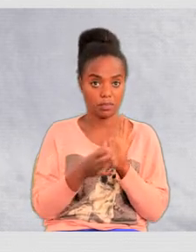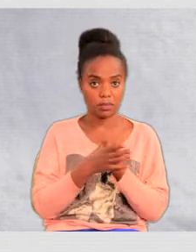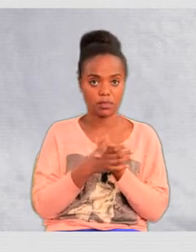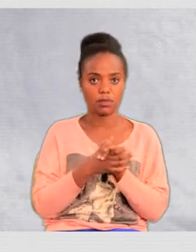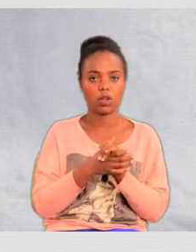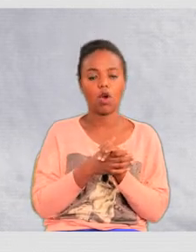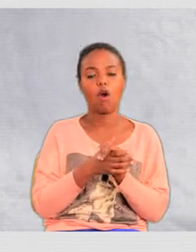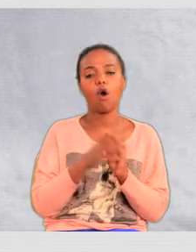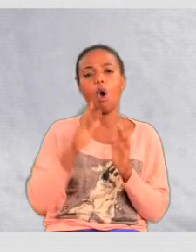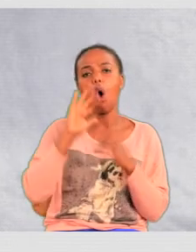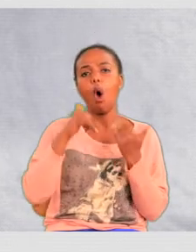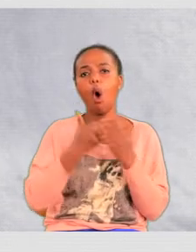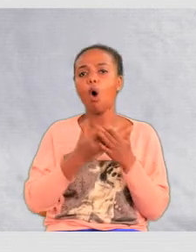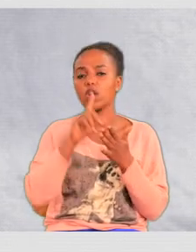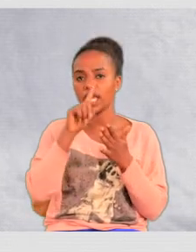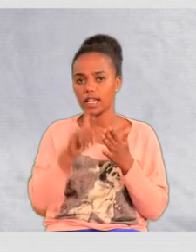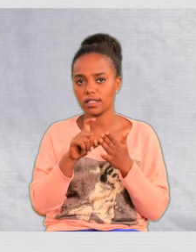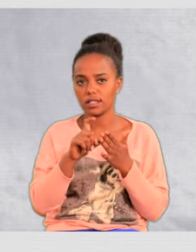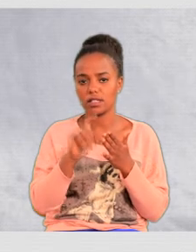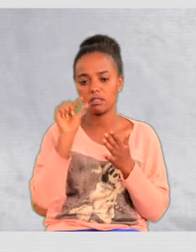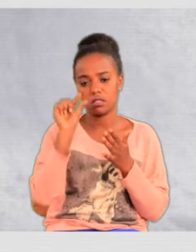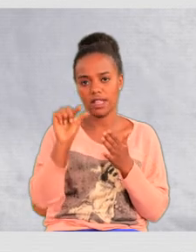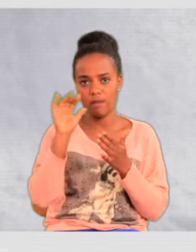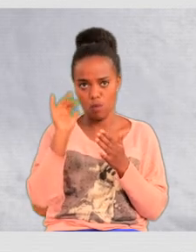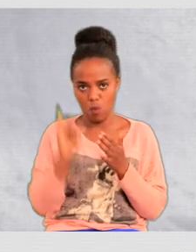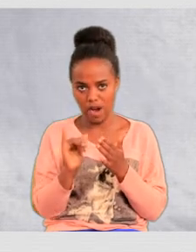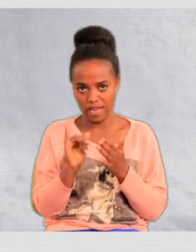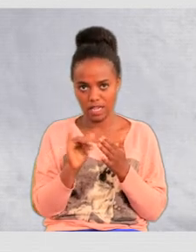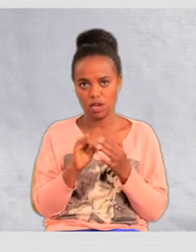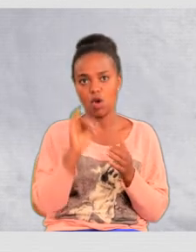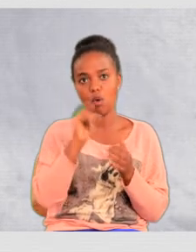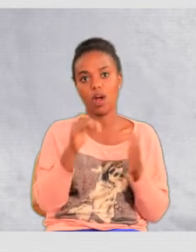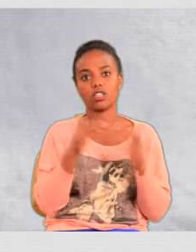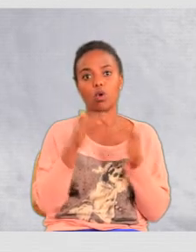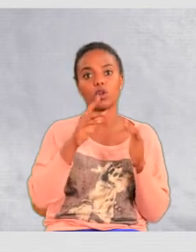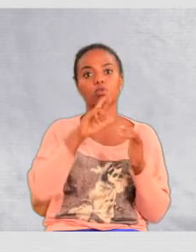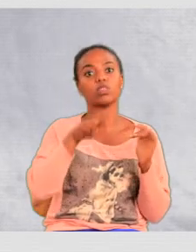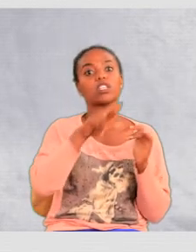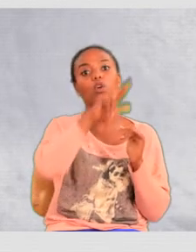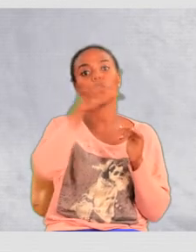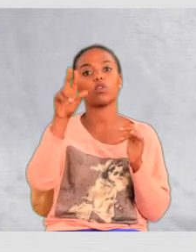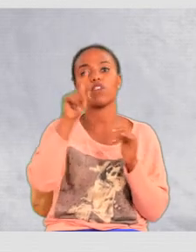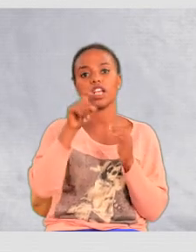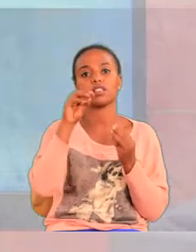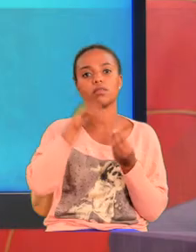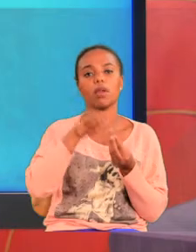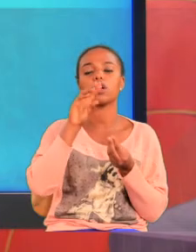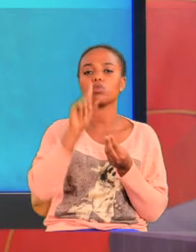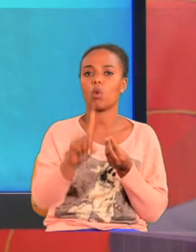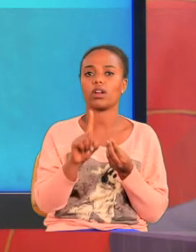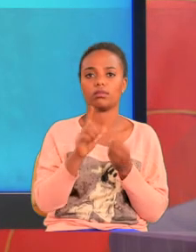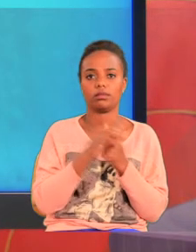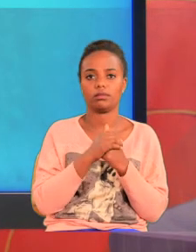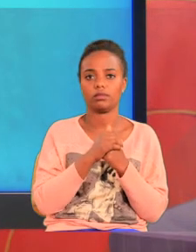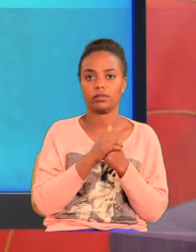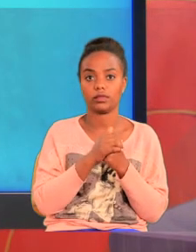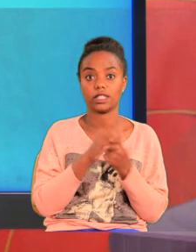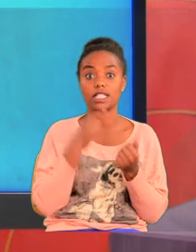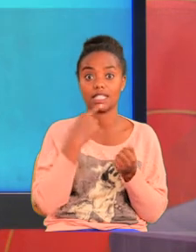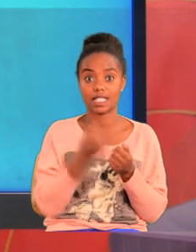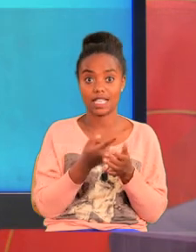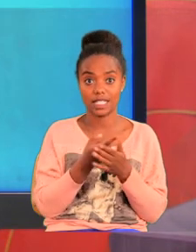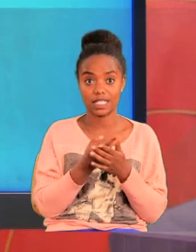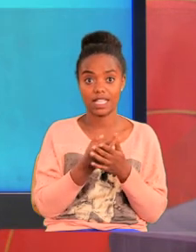For all x, for some y is equal to the square root of x plus 1. Here it